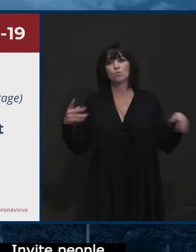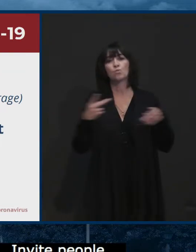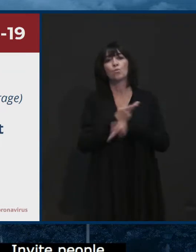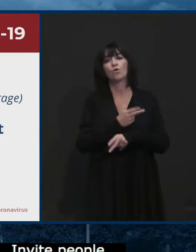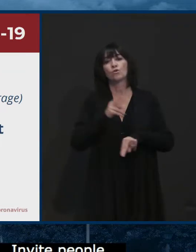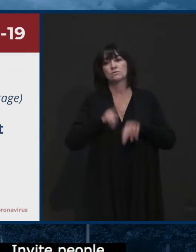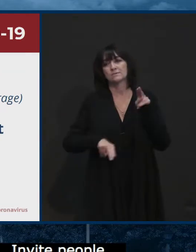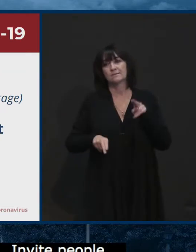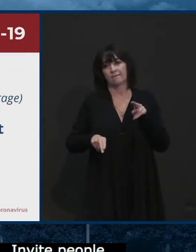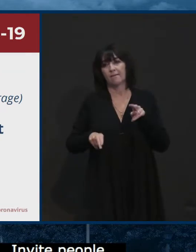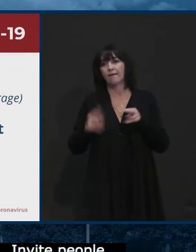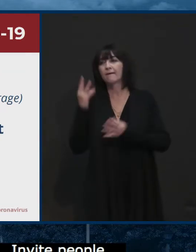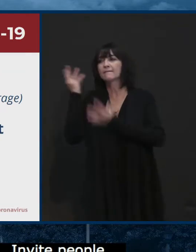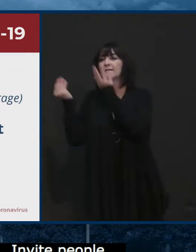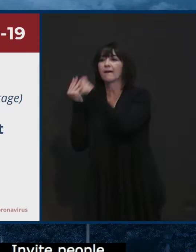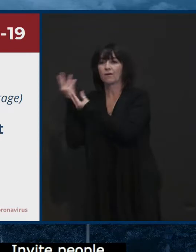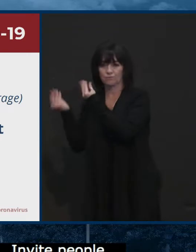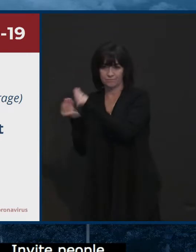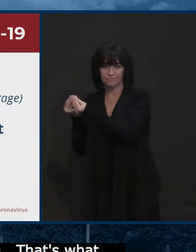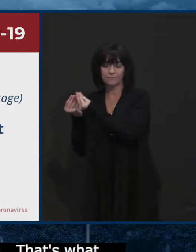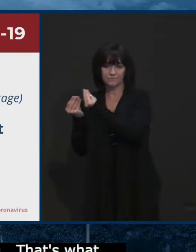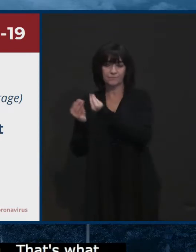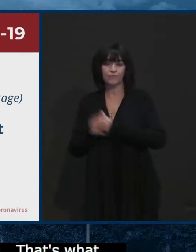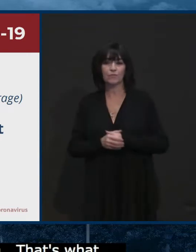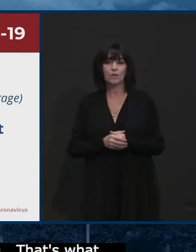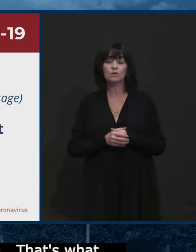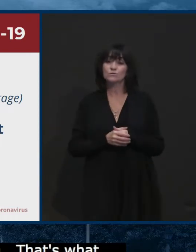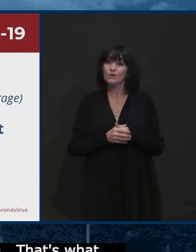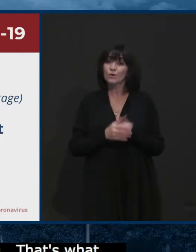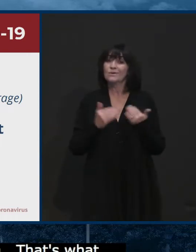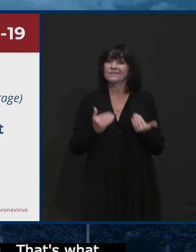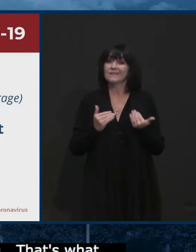the information that we're gathering by having interviews